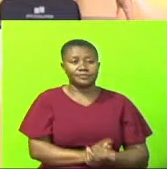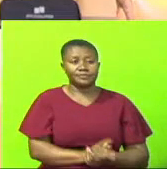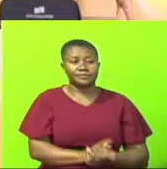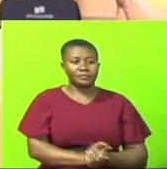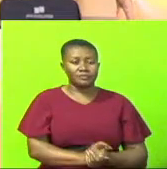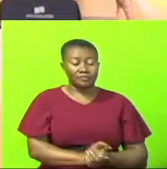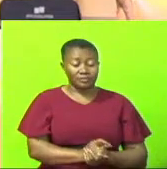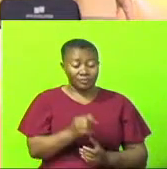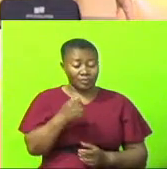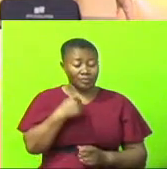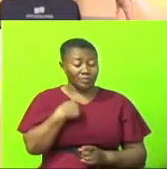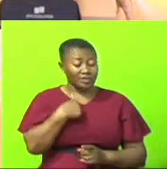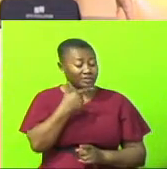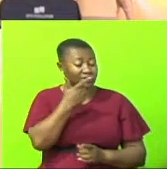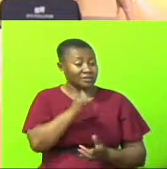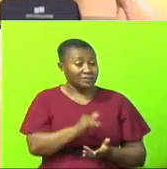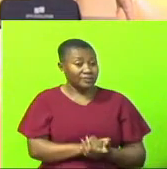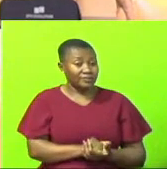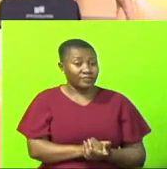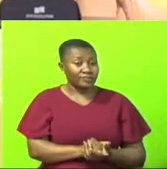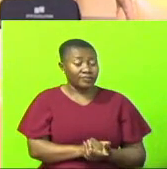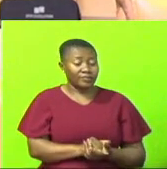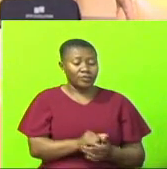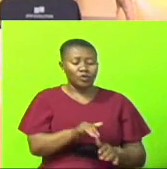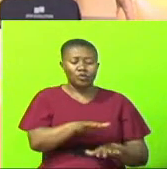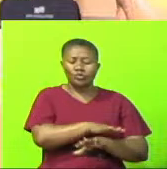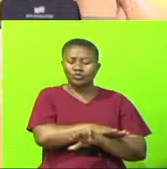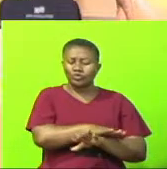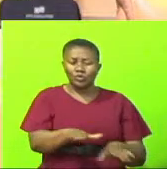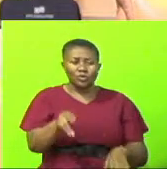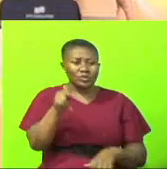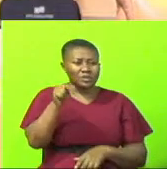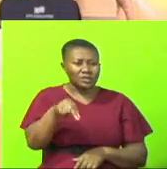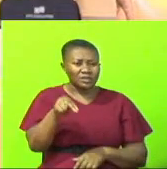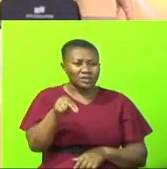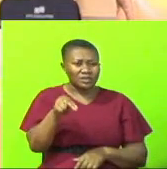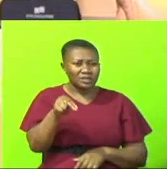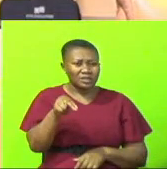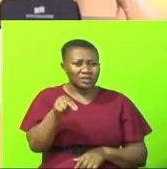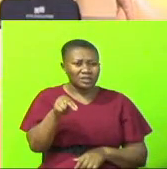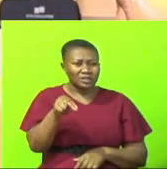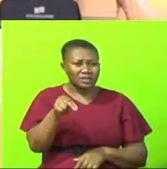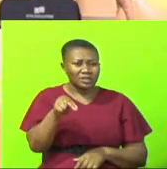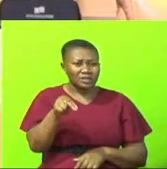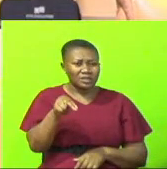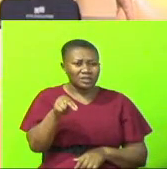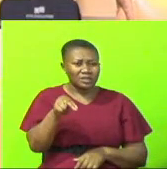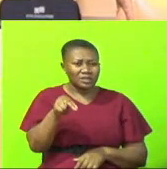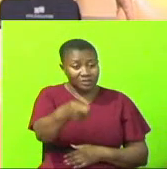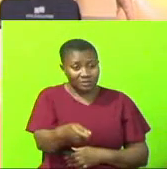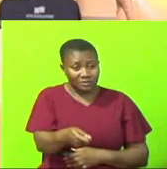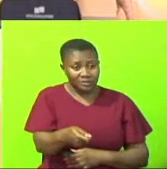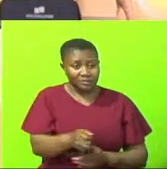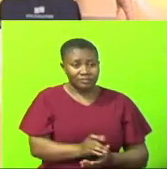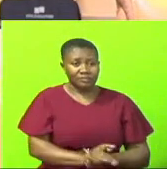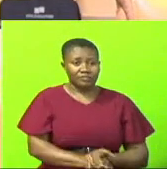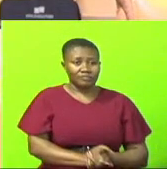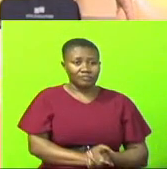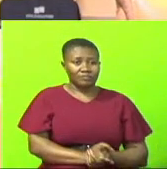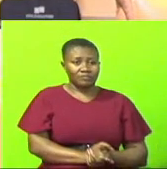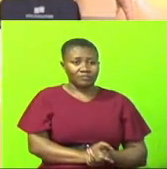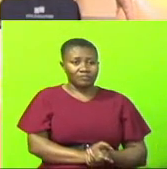on the point that there is no need for a petition before the